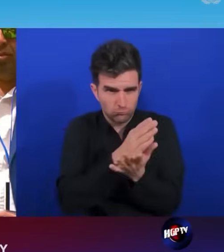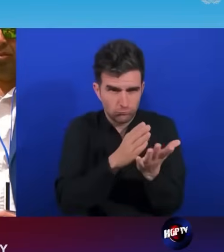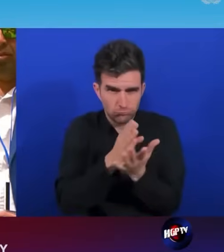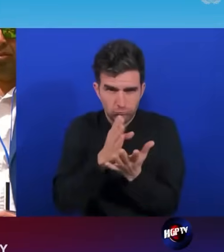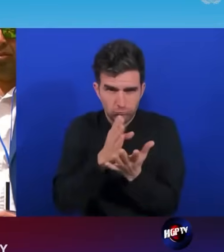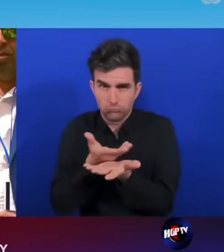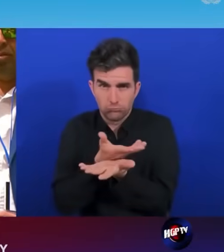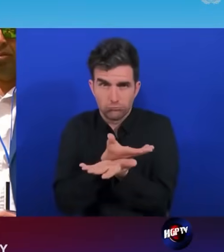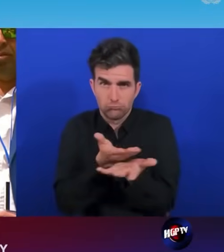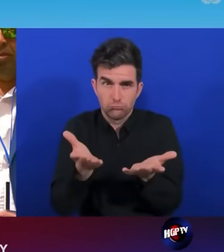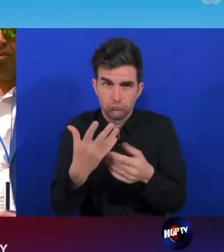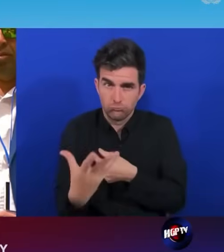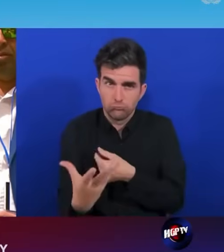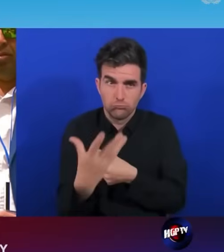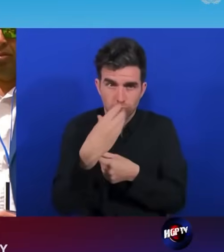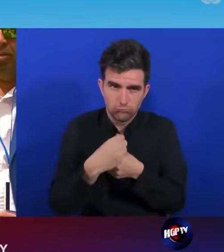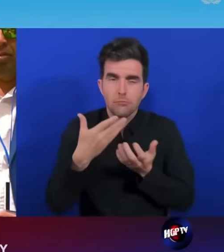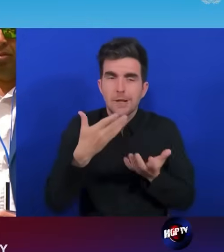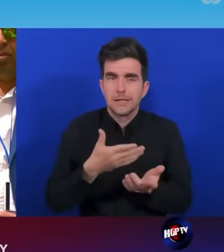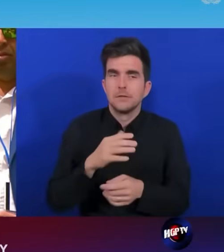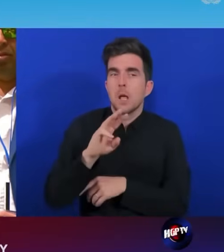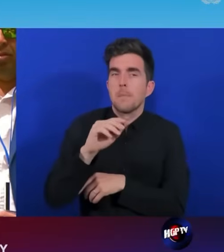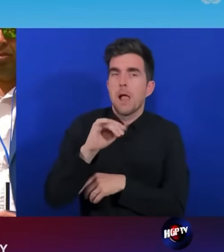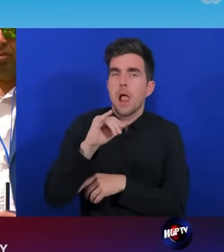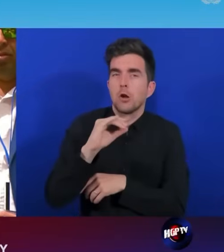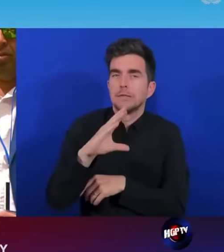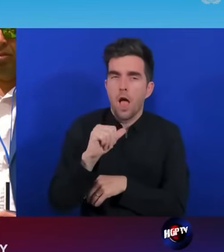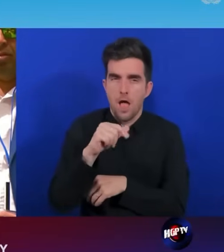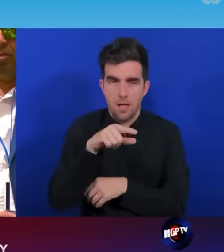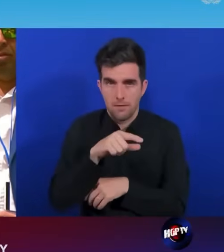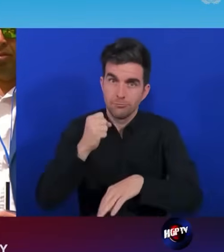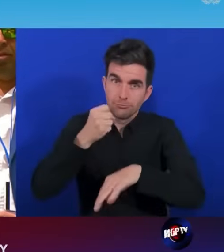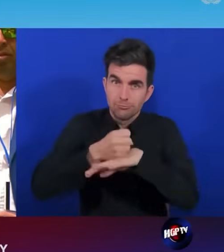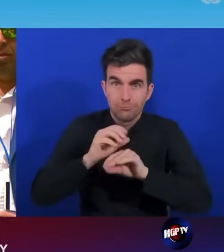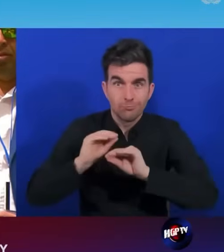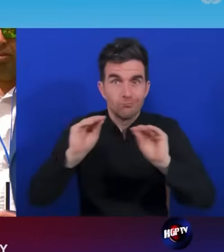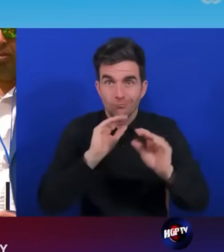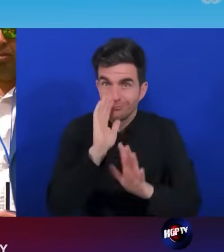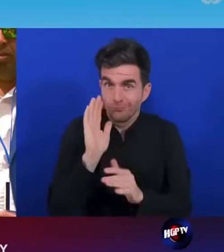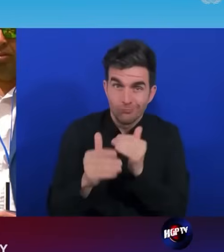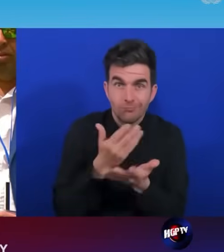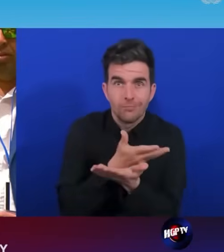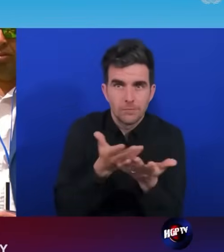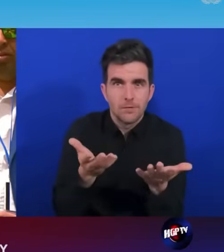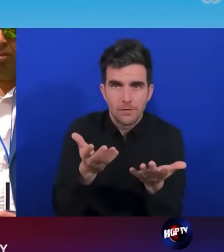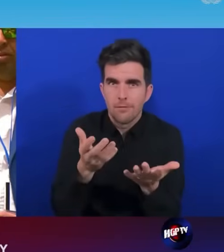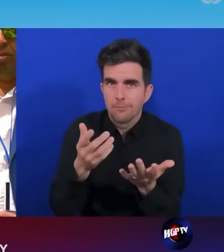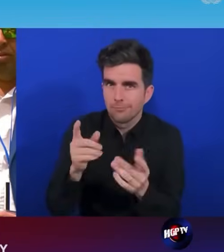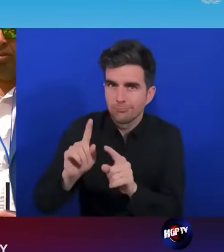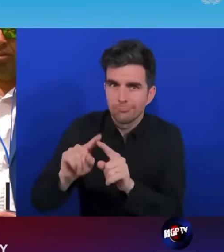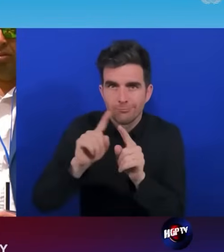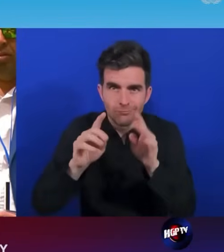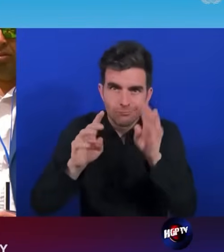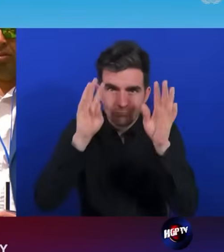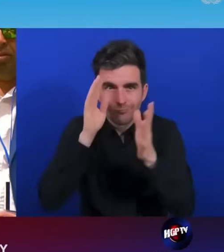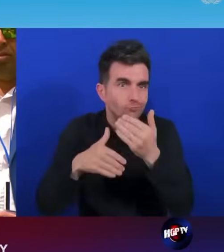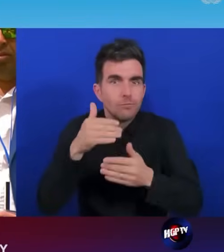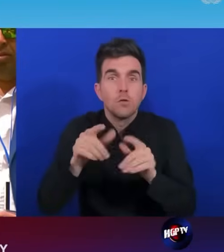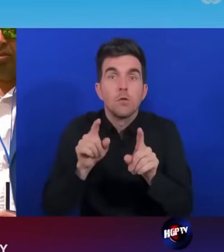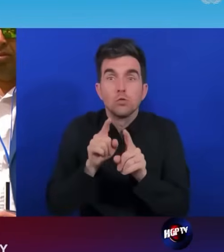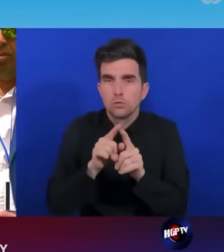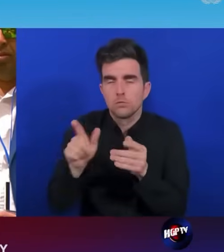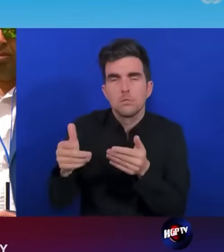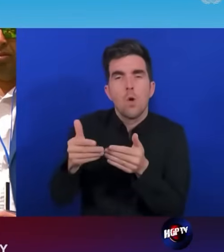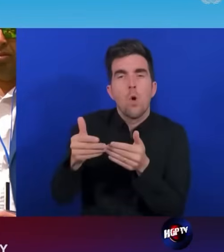for Equity, Opportunity, and Innovation, and the Open Doors Vocational Center offers free skills training for persons